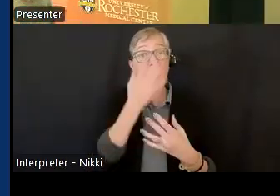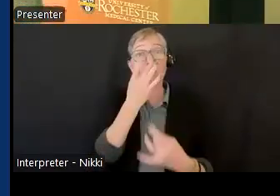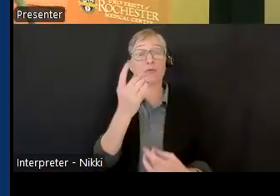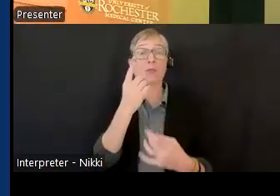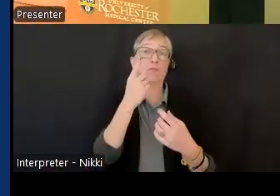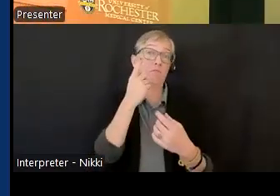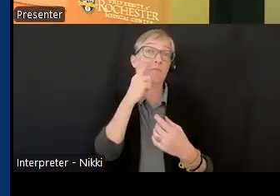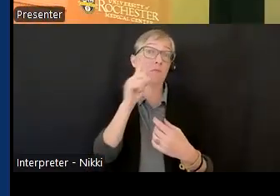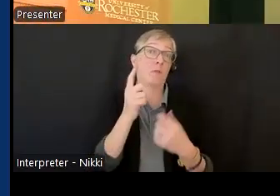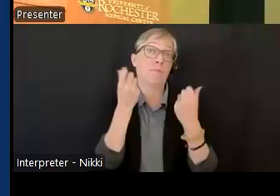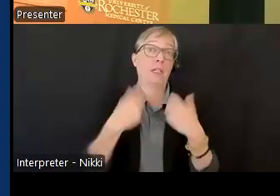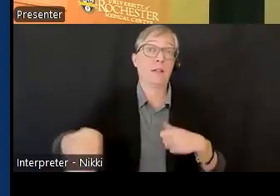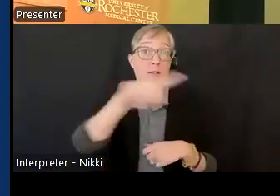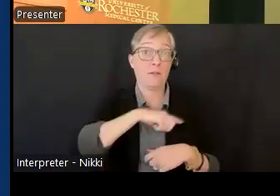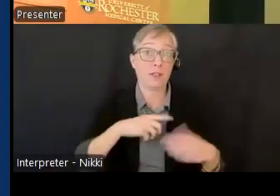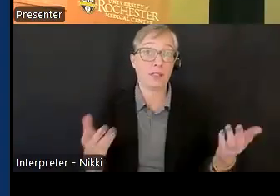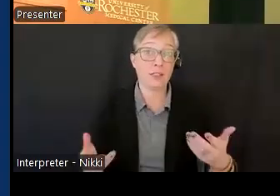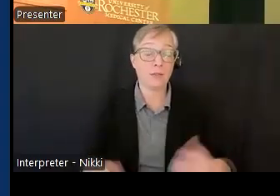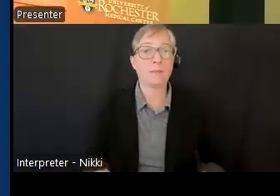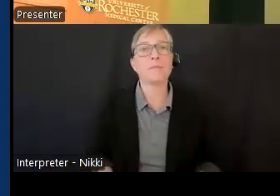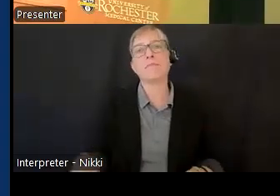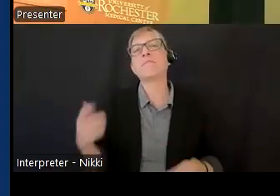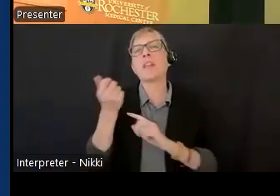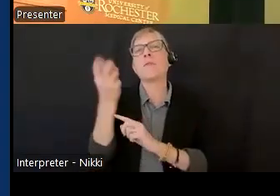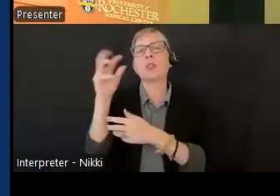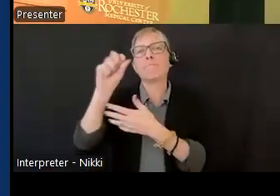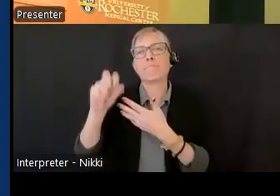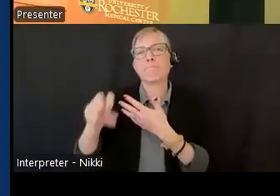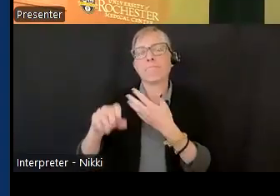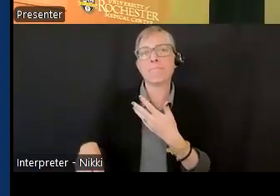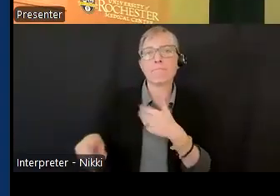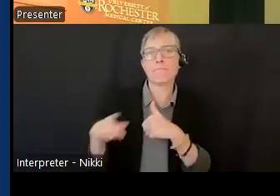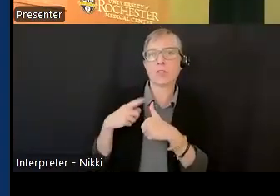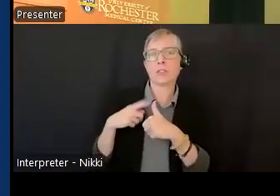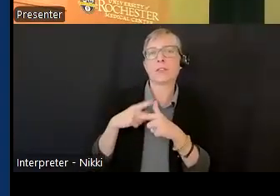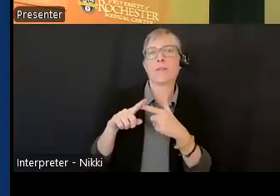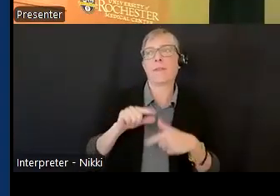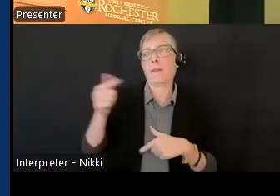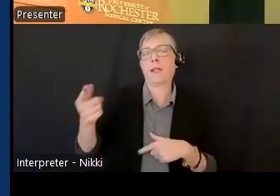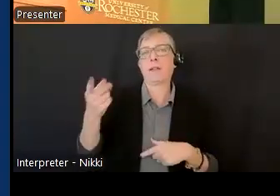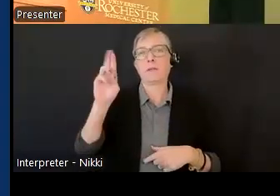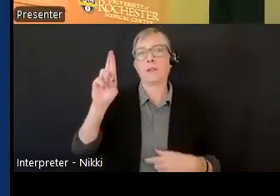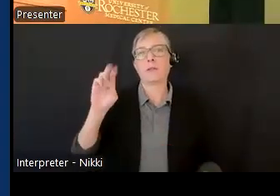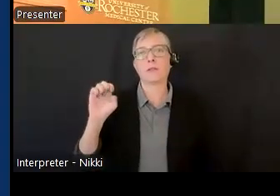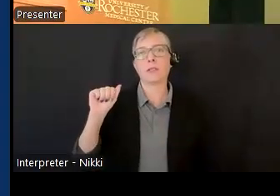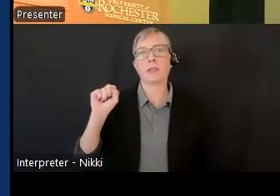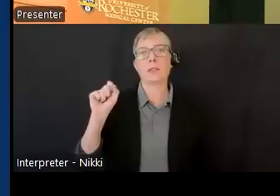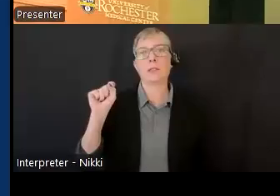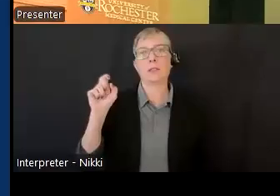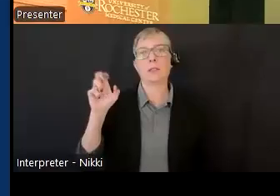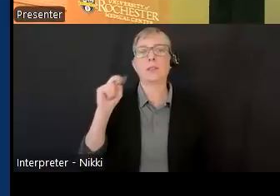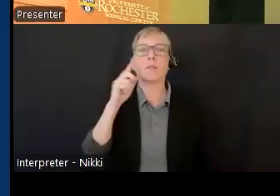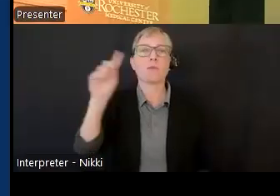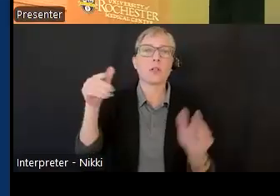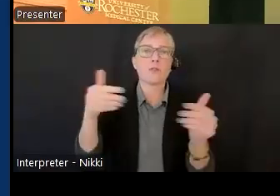audience. I'm going to open with some housekeeping and then hand it over to Dr. Easton for introducing today's panel. Just by way